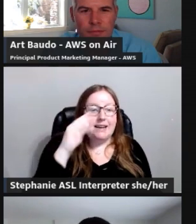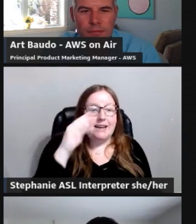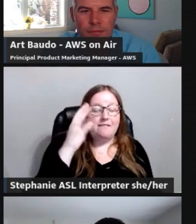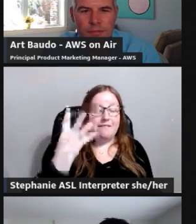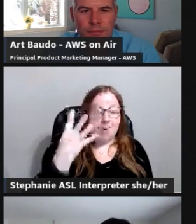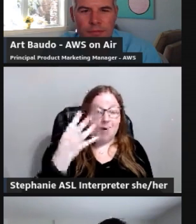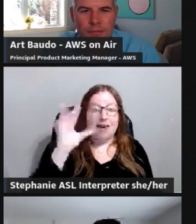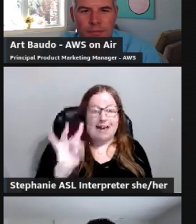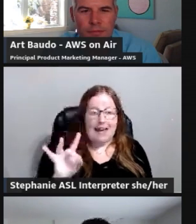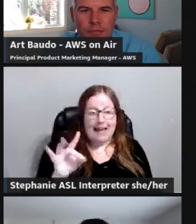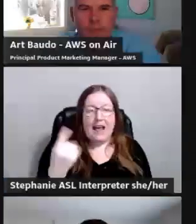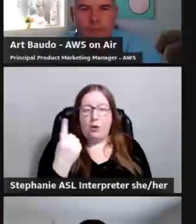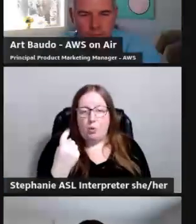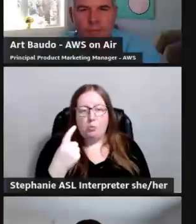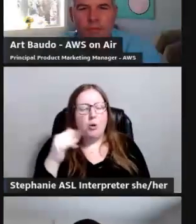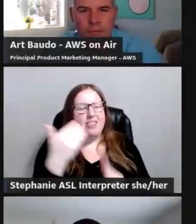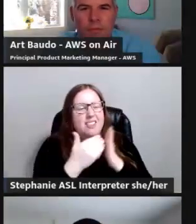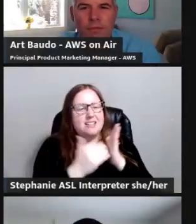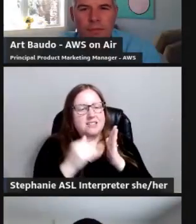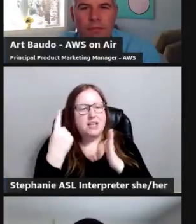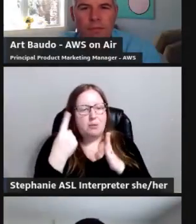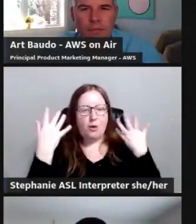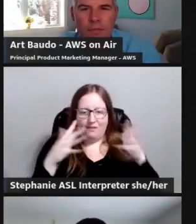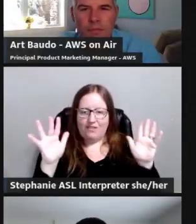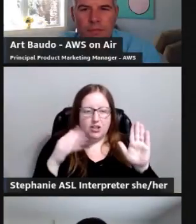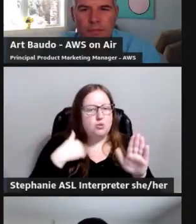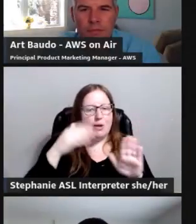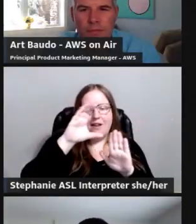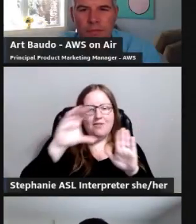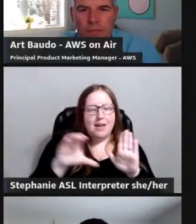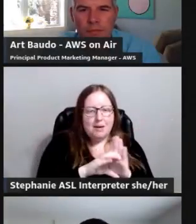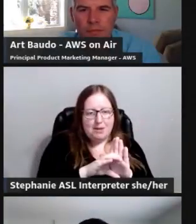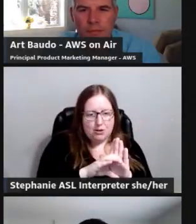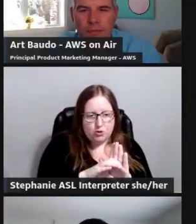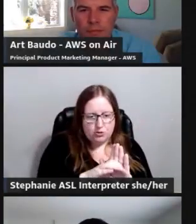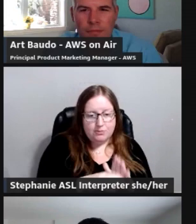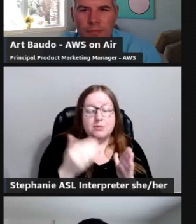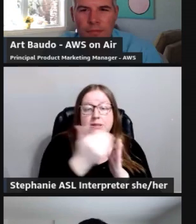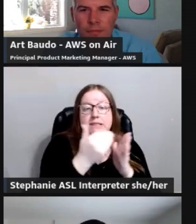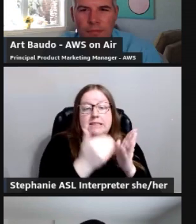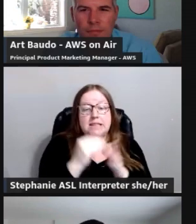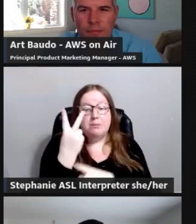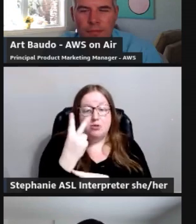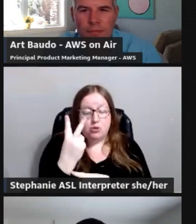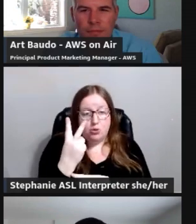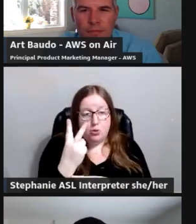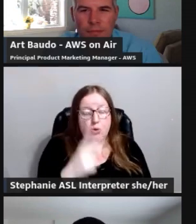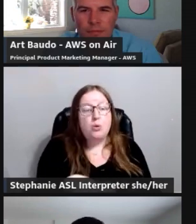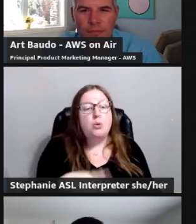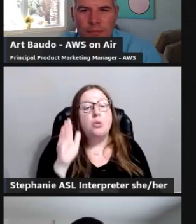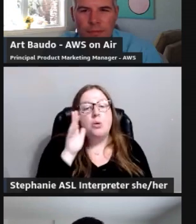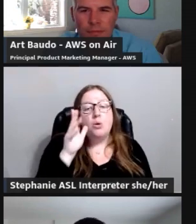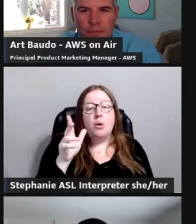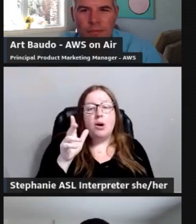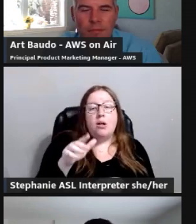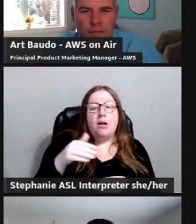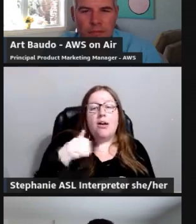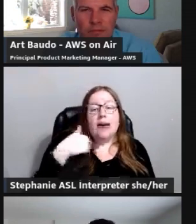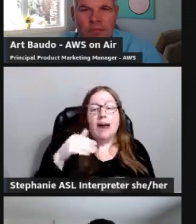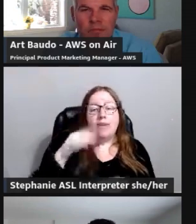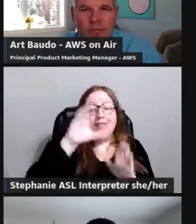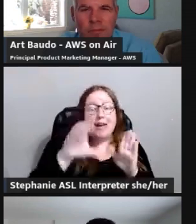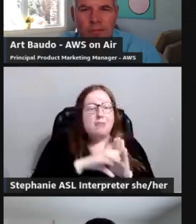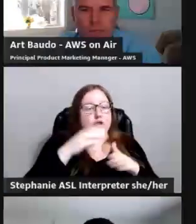band. So that's step 1. We got our image. Step 2, we're going to do some image processing. So now that